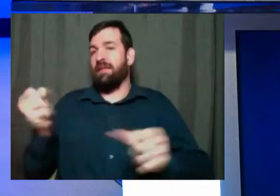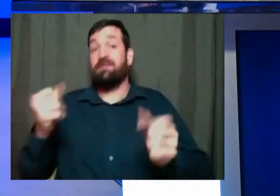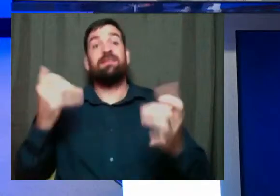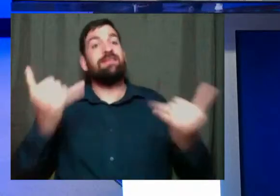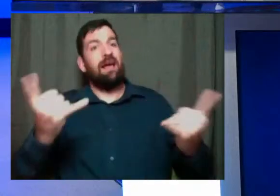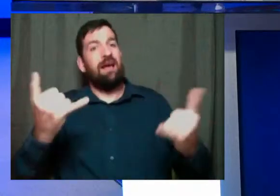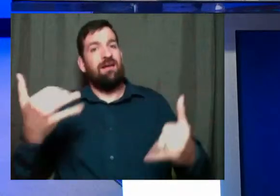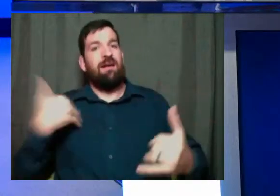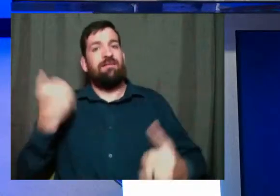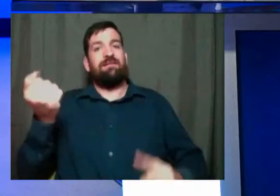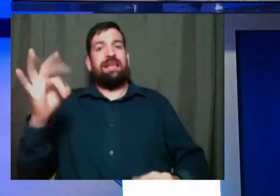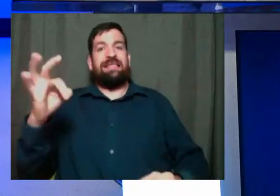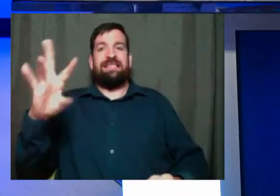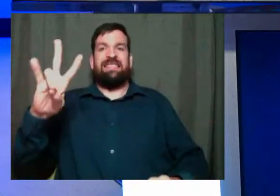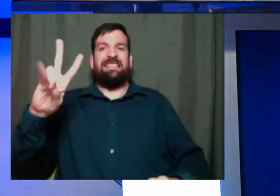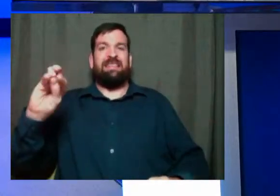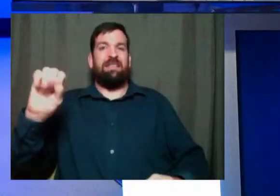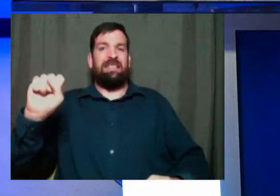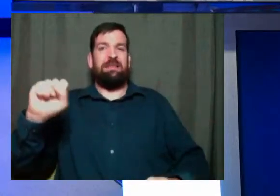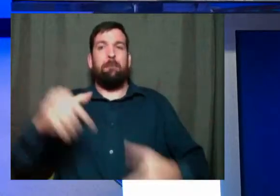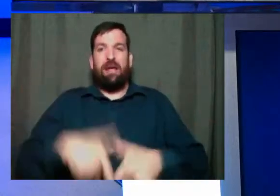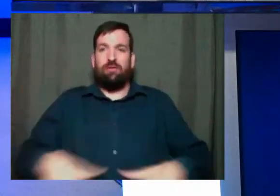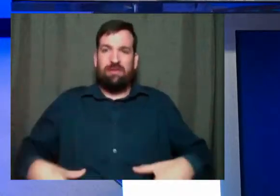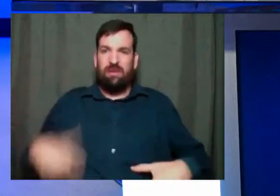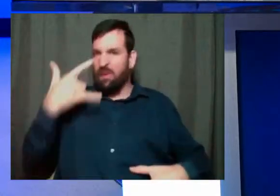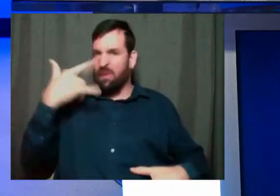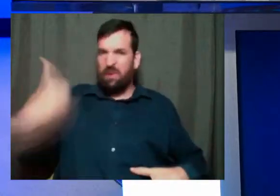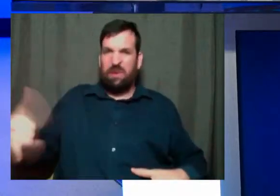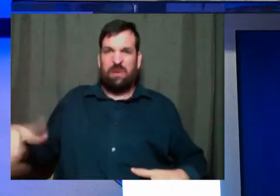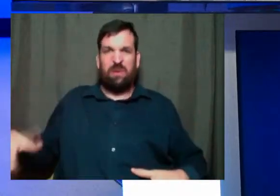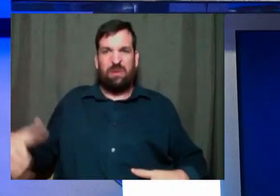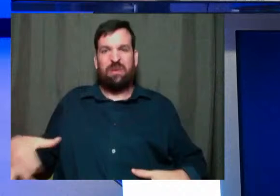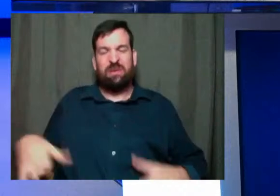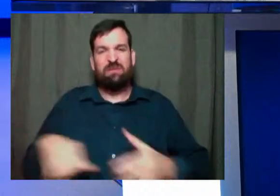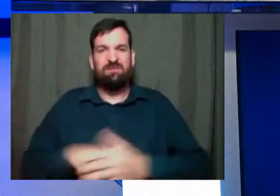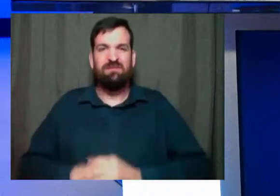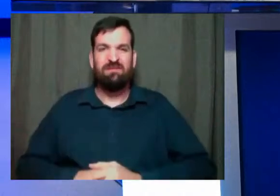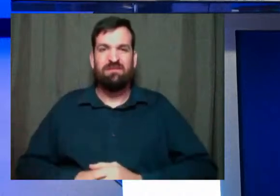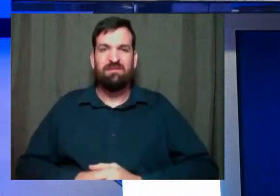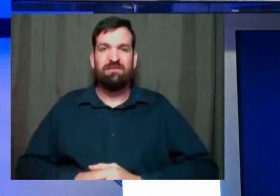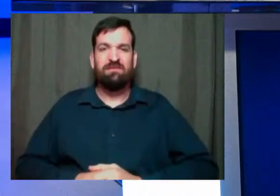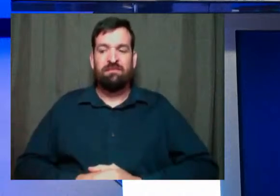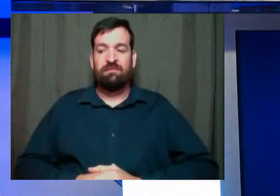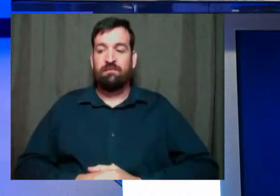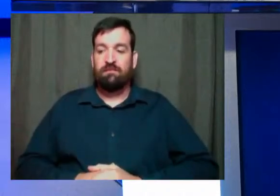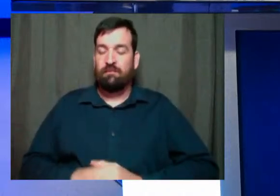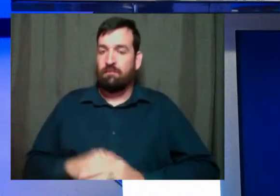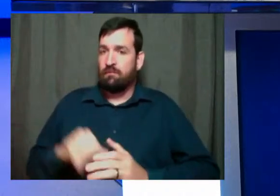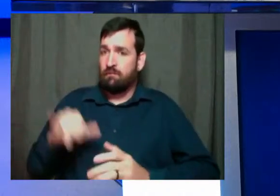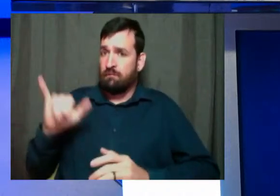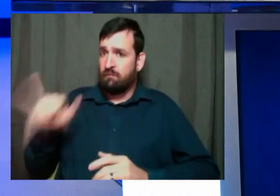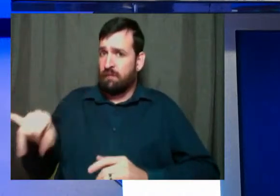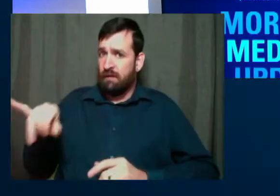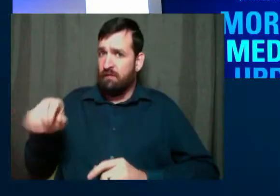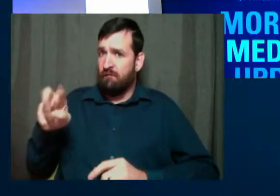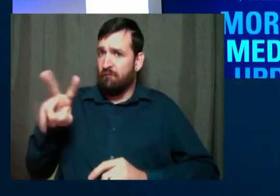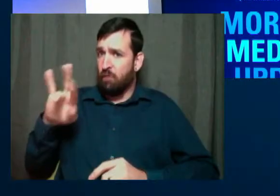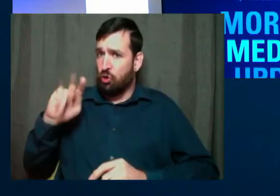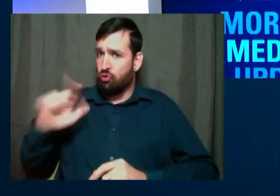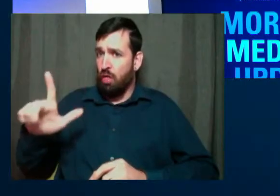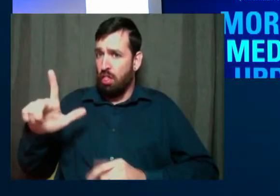that looks like it's a mile wide. Well I done. know. I Jess. could do some damage with this belt buckle. So was that Virgil Abloh you were talking about? Yes, it was. Yeah,